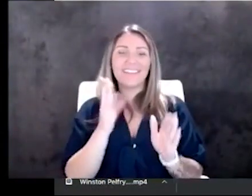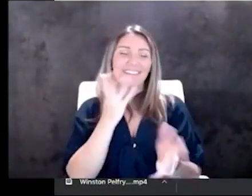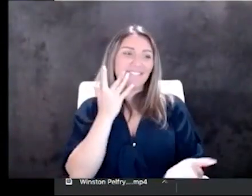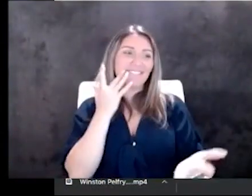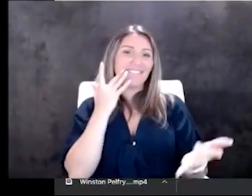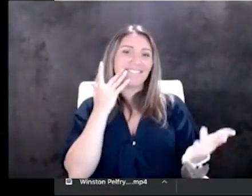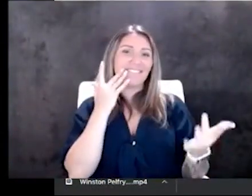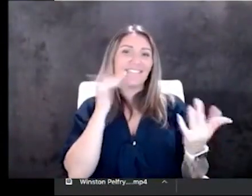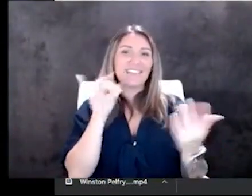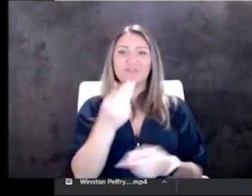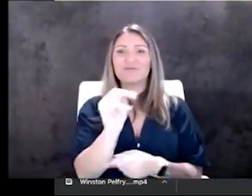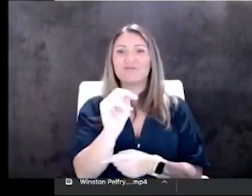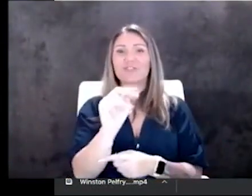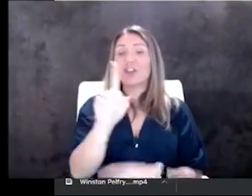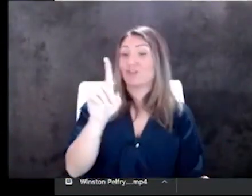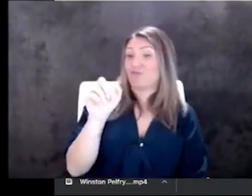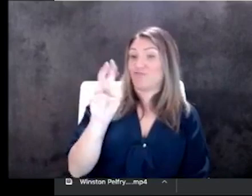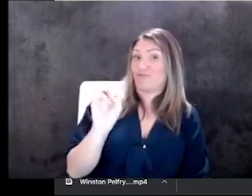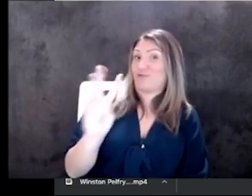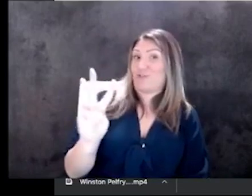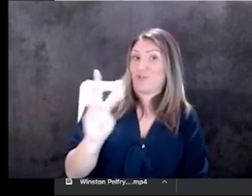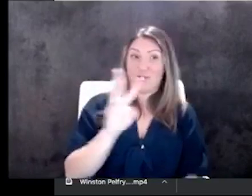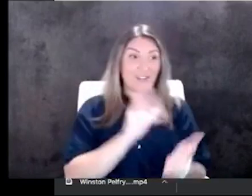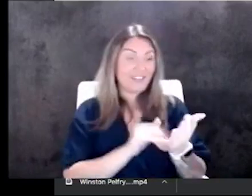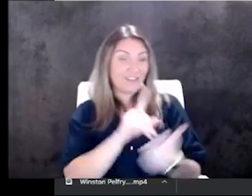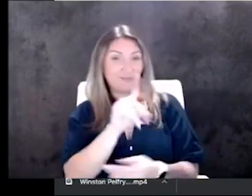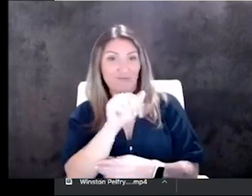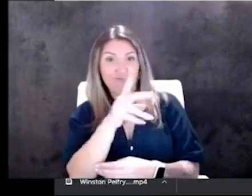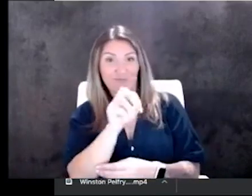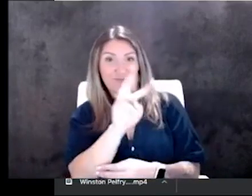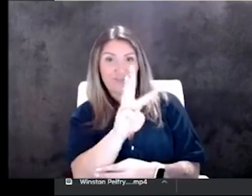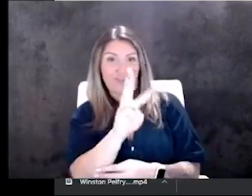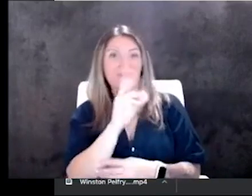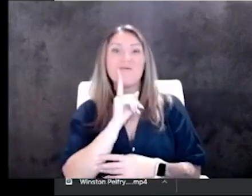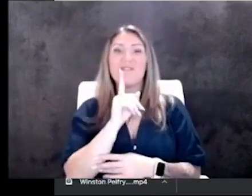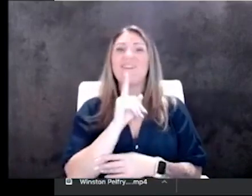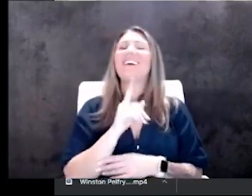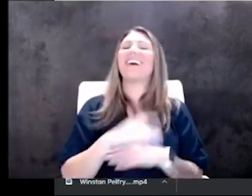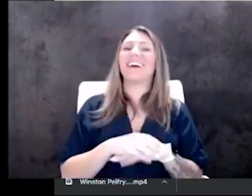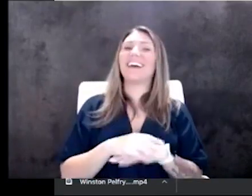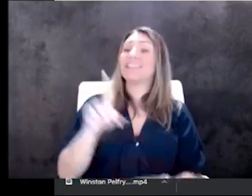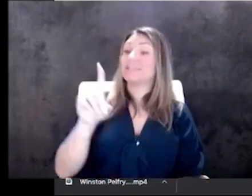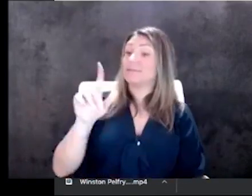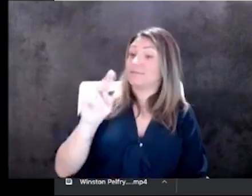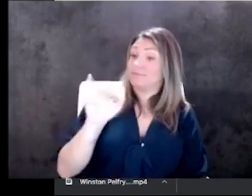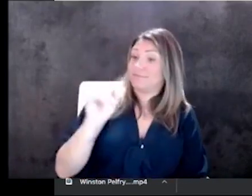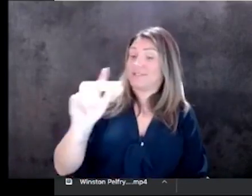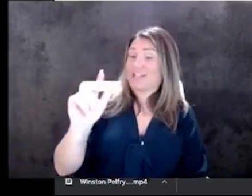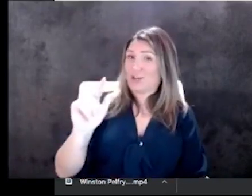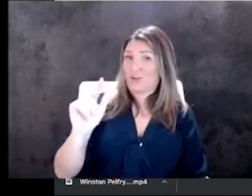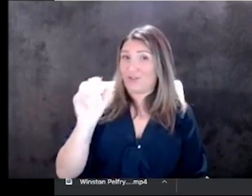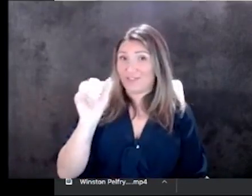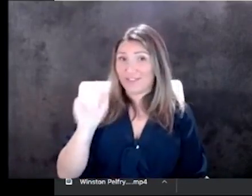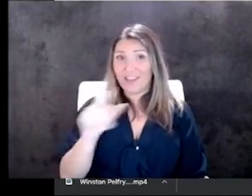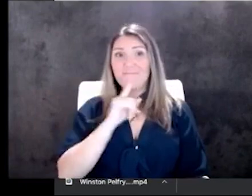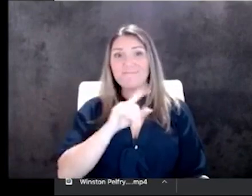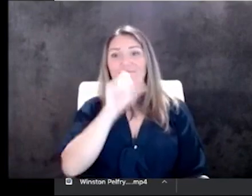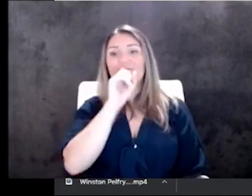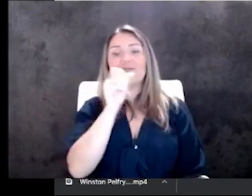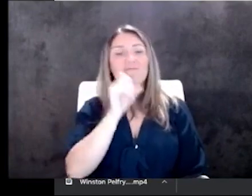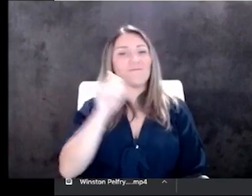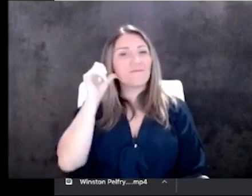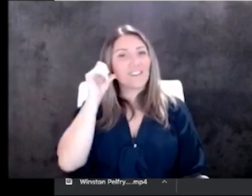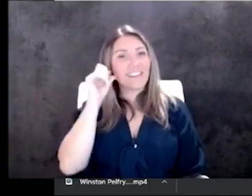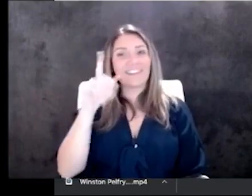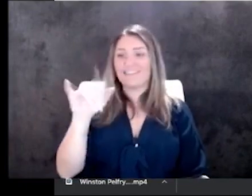Okay, Drew Pinsky, Drew Dr. Pinsky. Drew. Oh, baby, right there. Right there. He's a Okay, little Daniel younger than I Craig. am. Daniel Craig. I did love yesterday. No. Yeah, Daniel Craig. Yeah. I